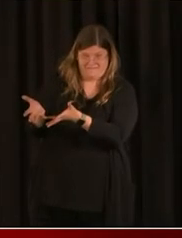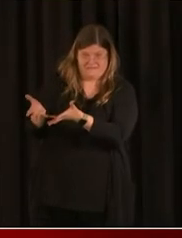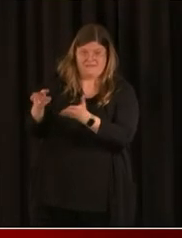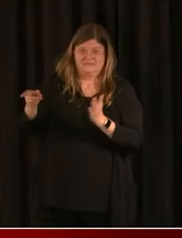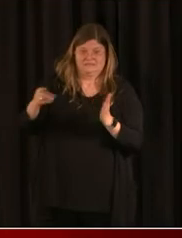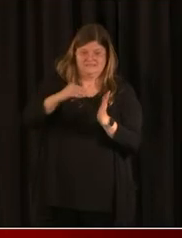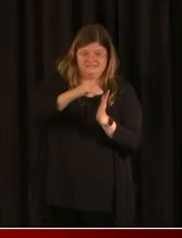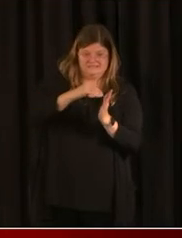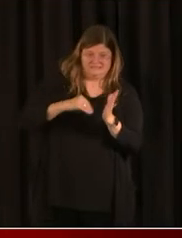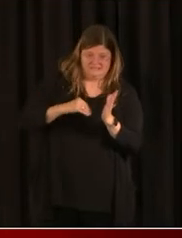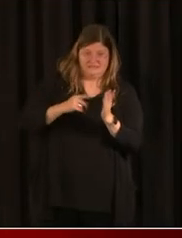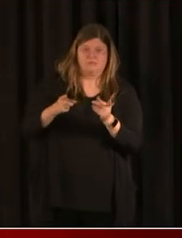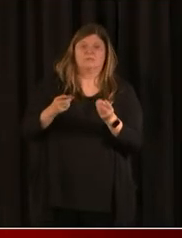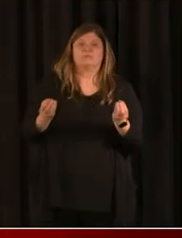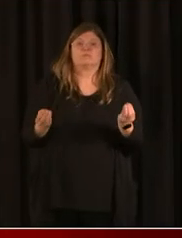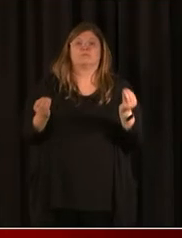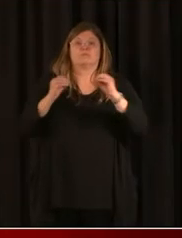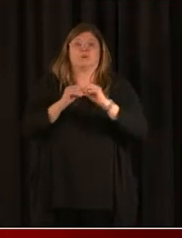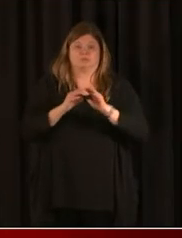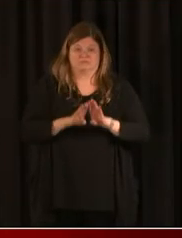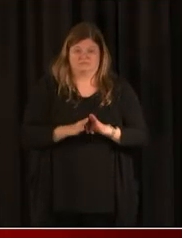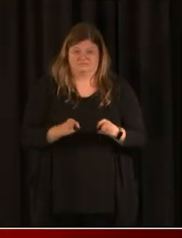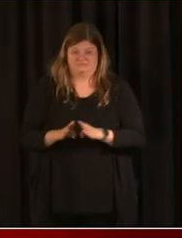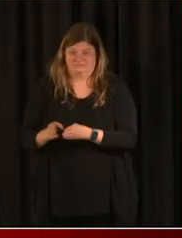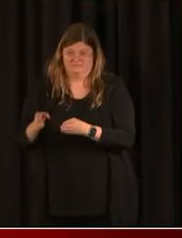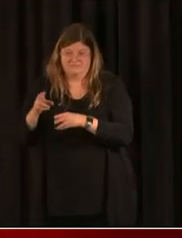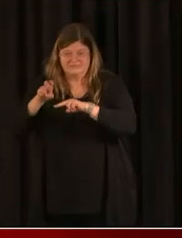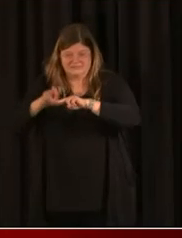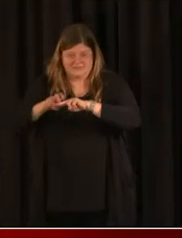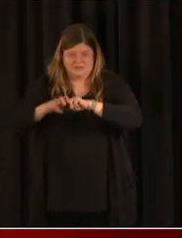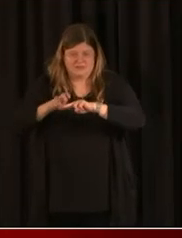we open more seats for term 3,